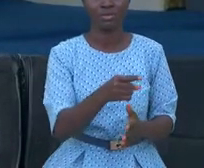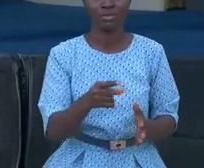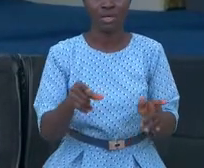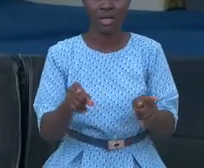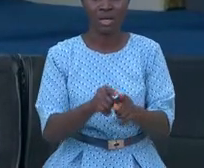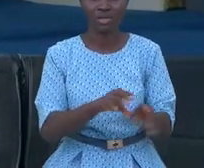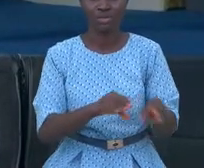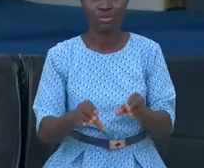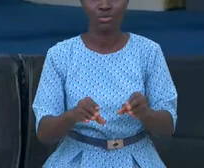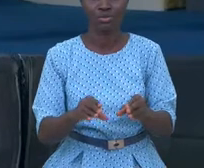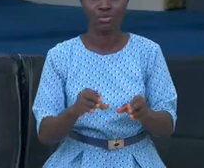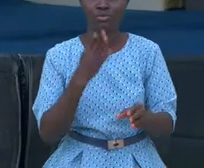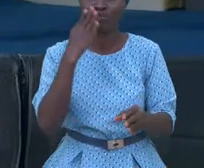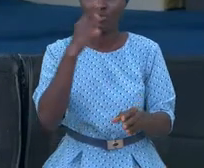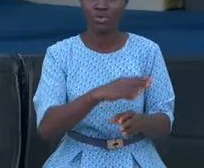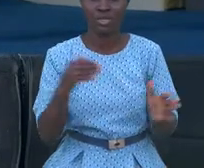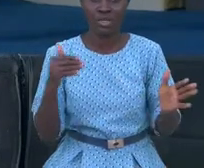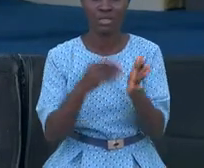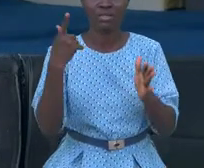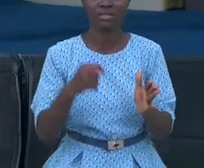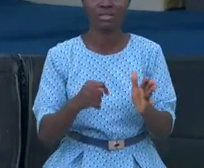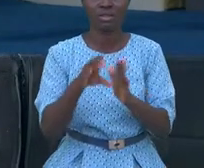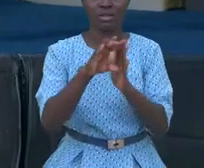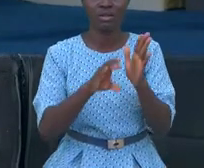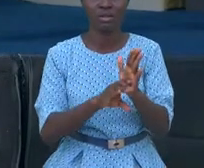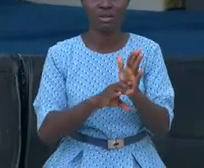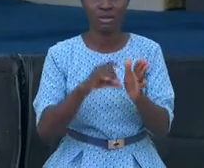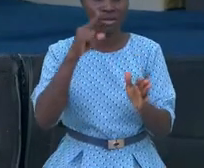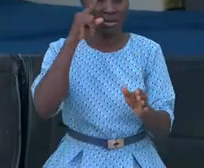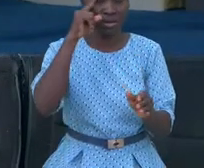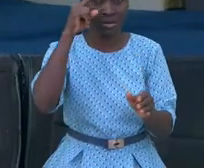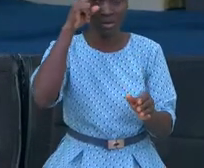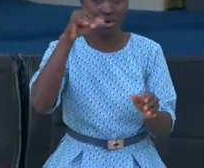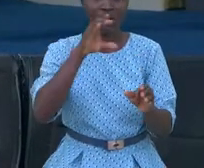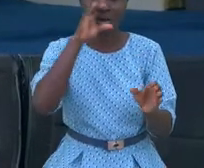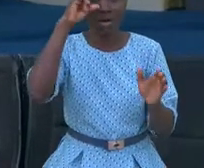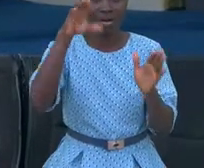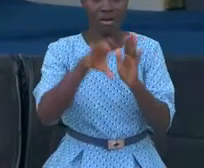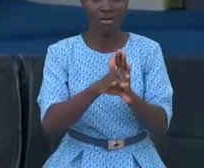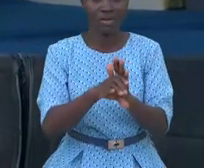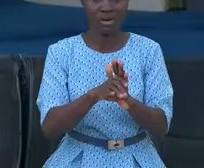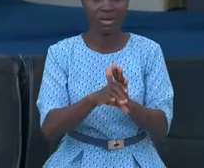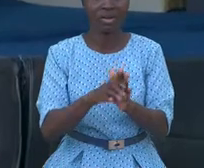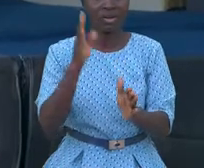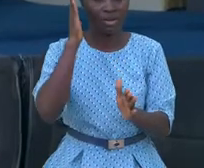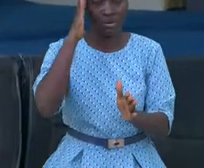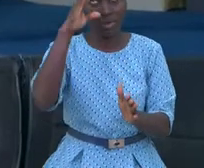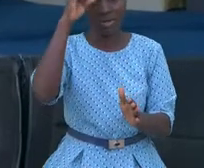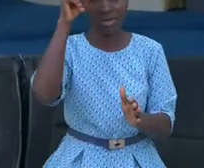wickedly against the covenant shall he corrupt